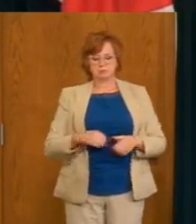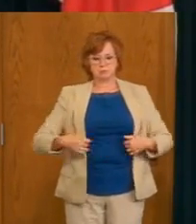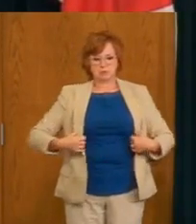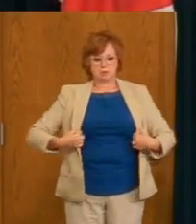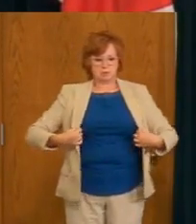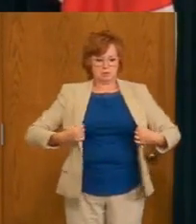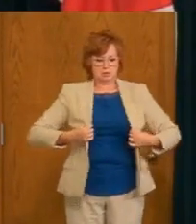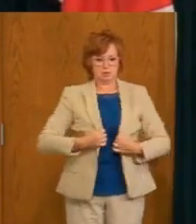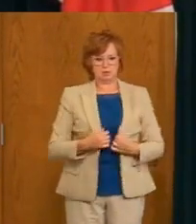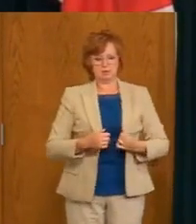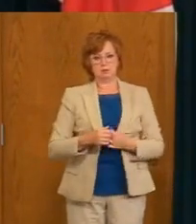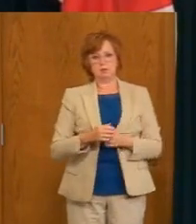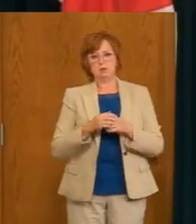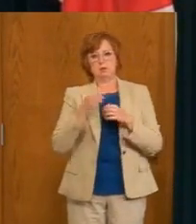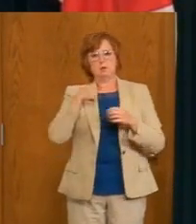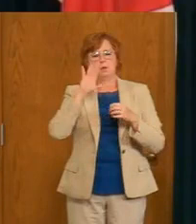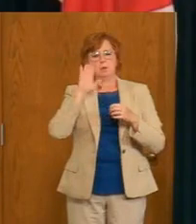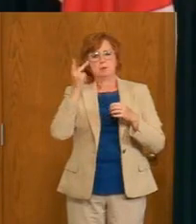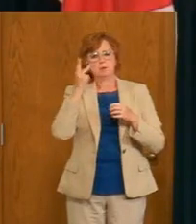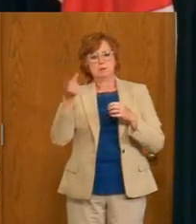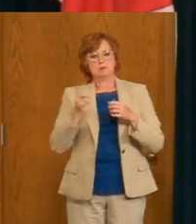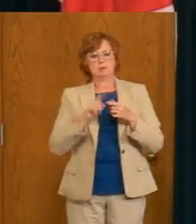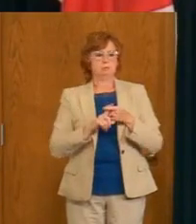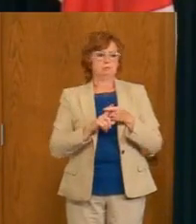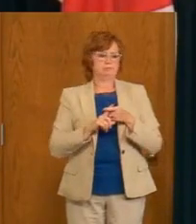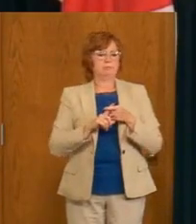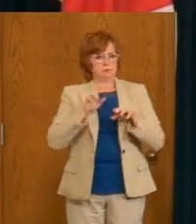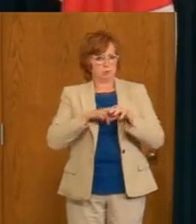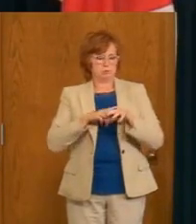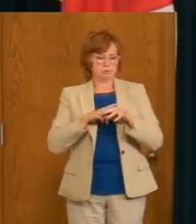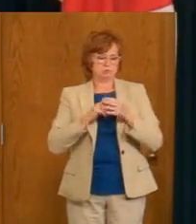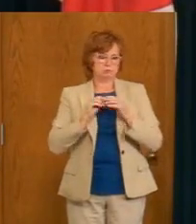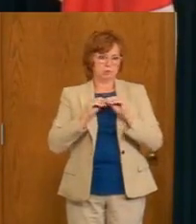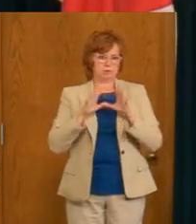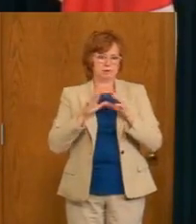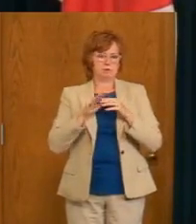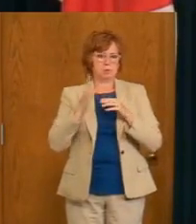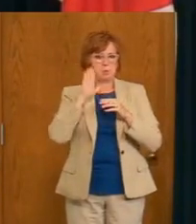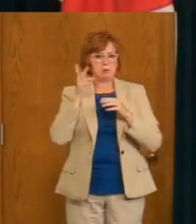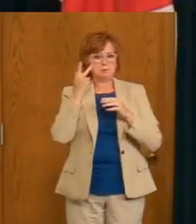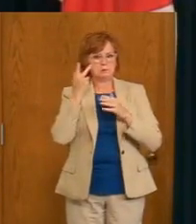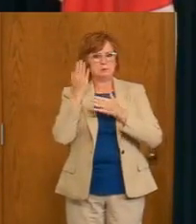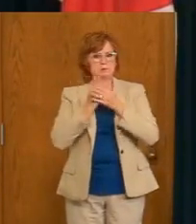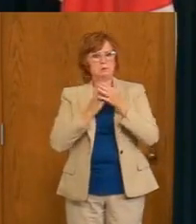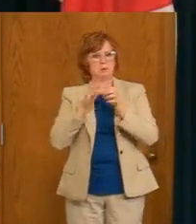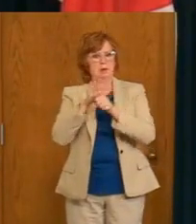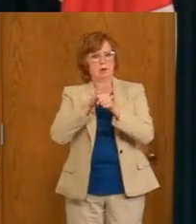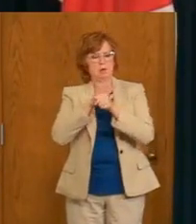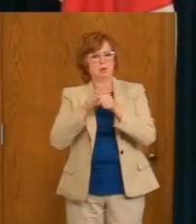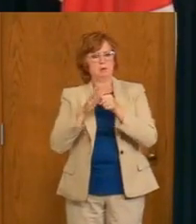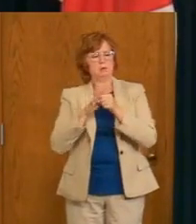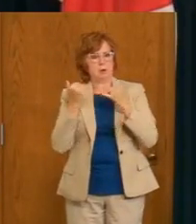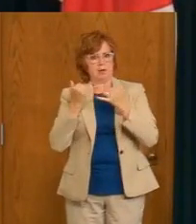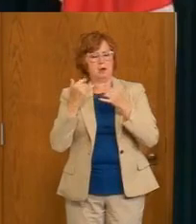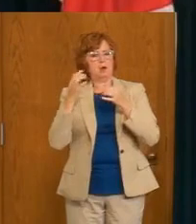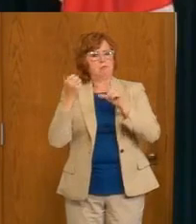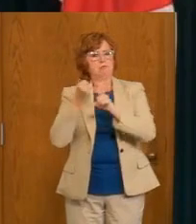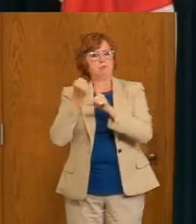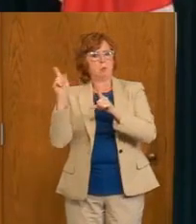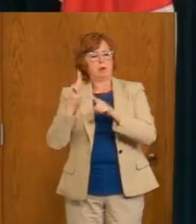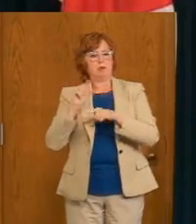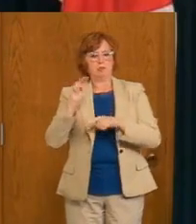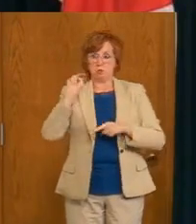the severe consequences or effects of COVID that we are seeing are predominantly in those people that choose not to be vaccinated. So the